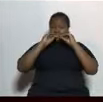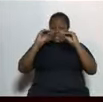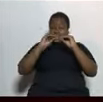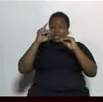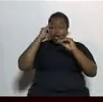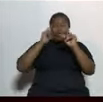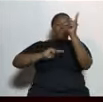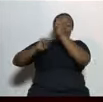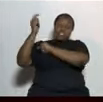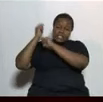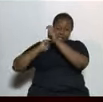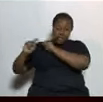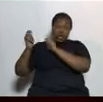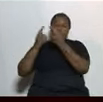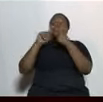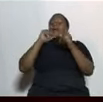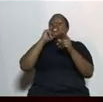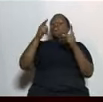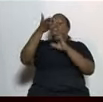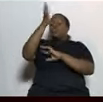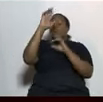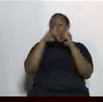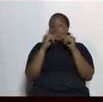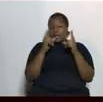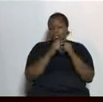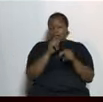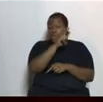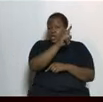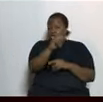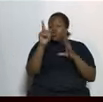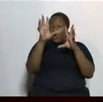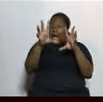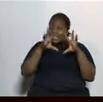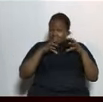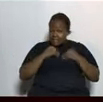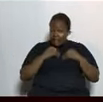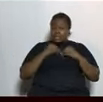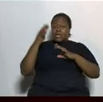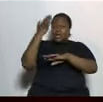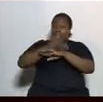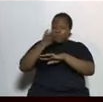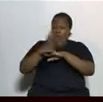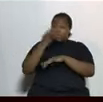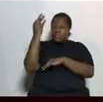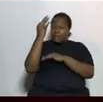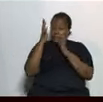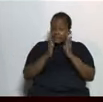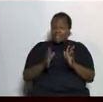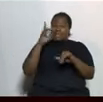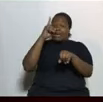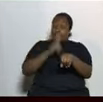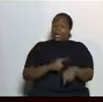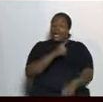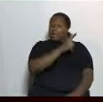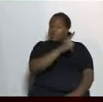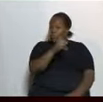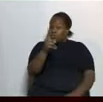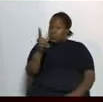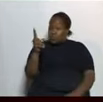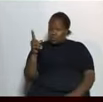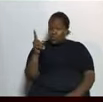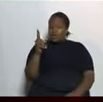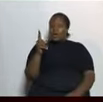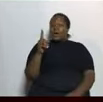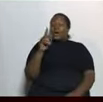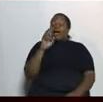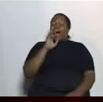tradition rather than the Word of God. You become vulnerable to occult deception when you are awed